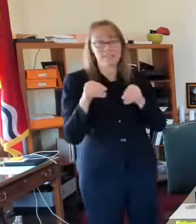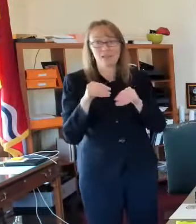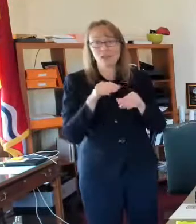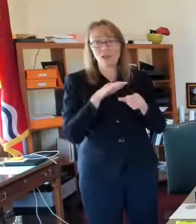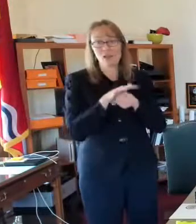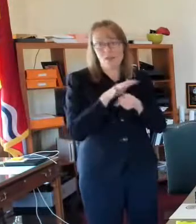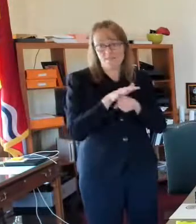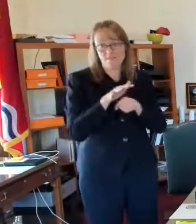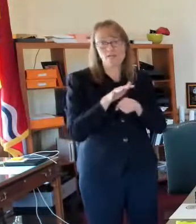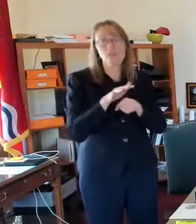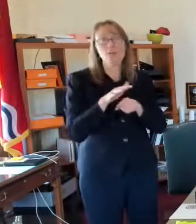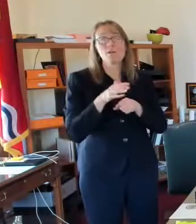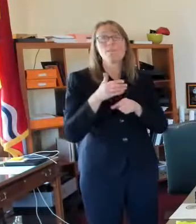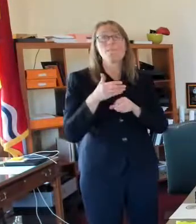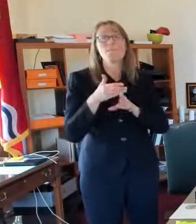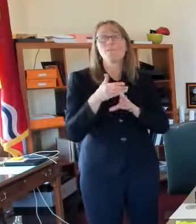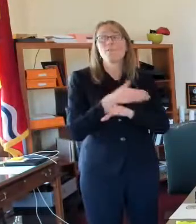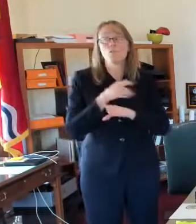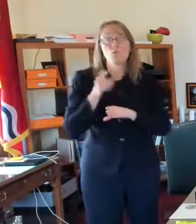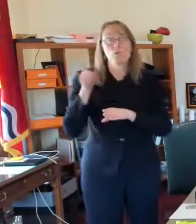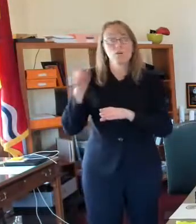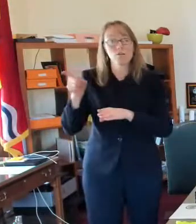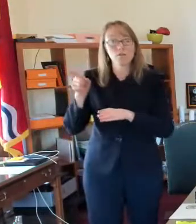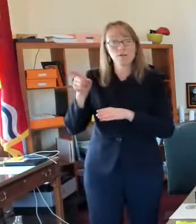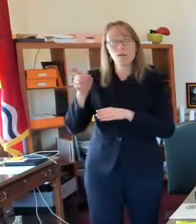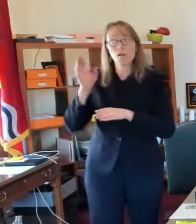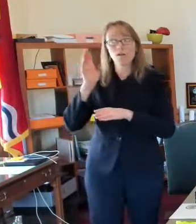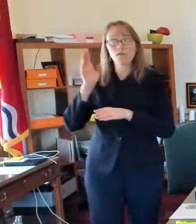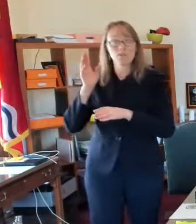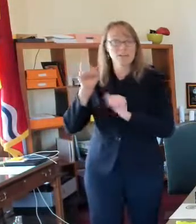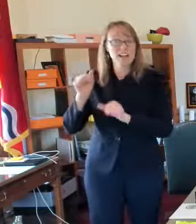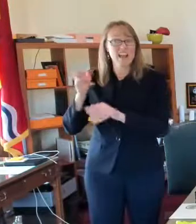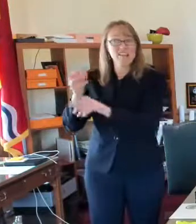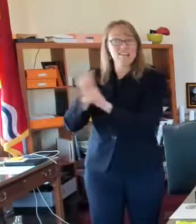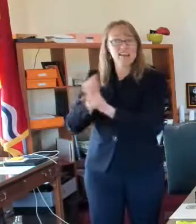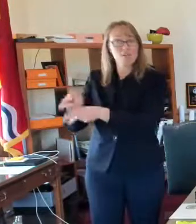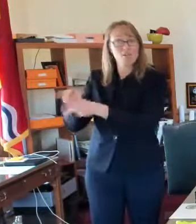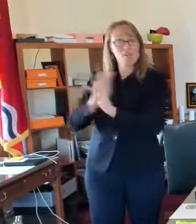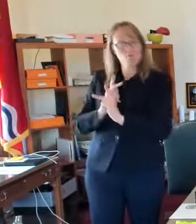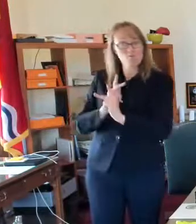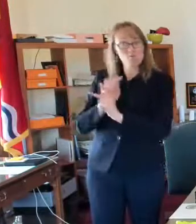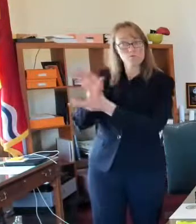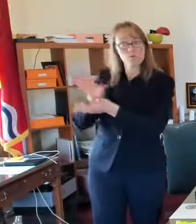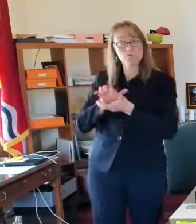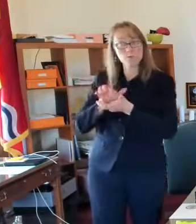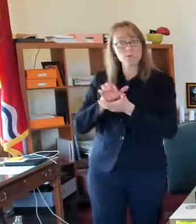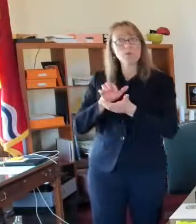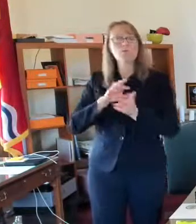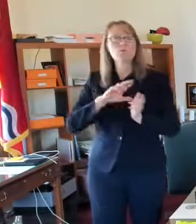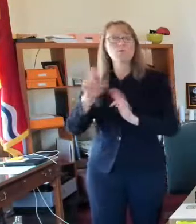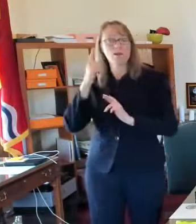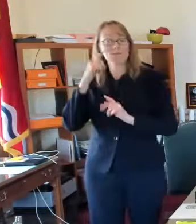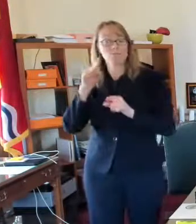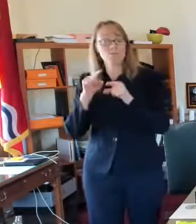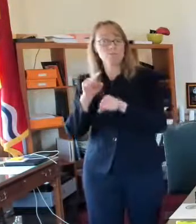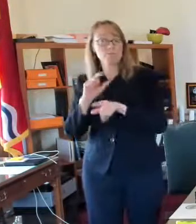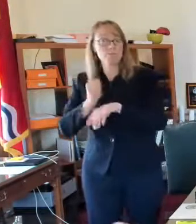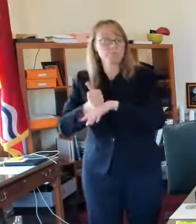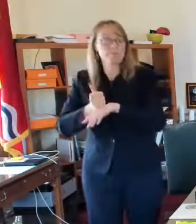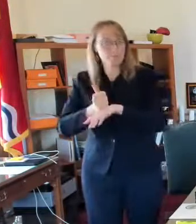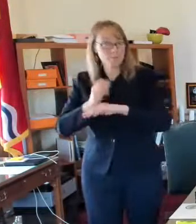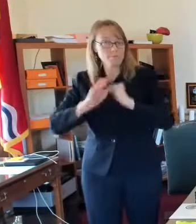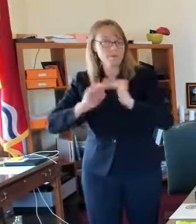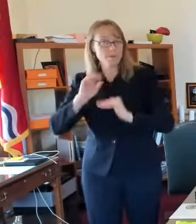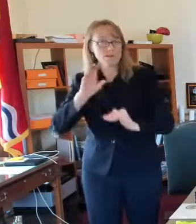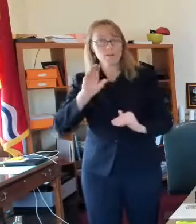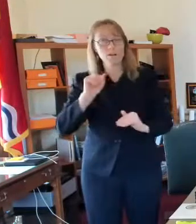to build a condo building. And it's pretty hard to go buy a condo in a building that's just a